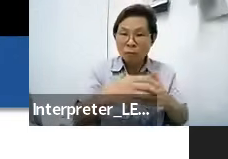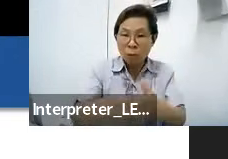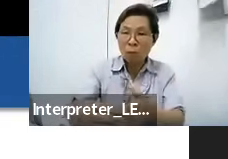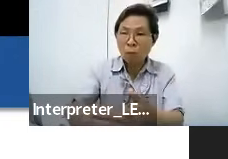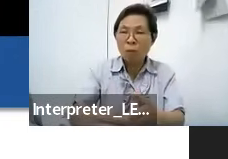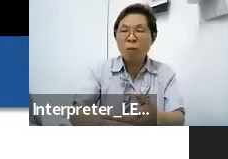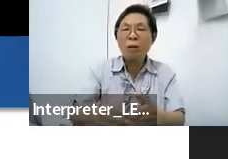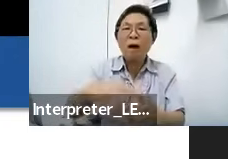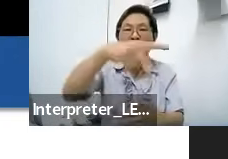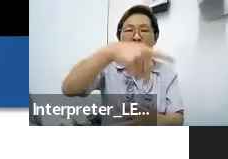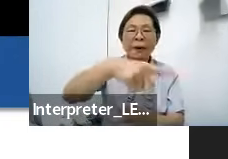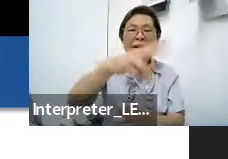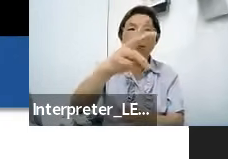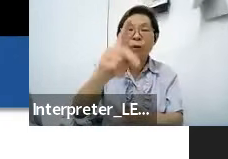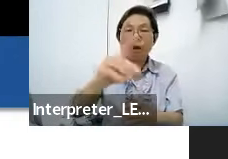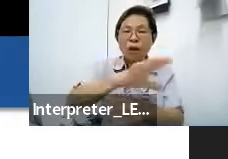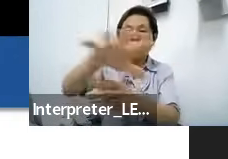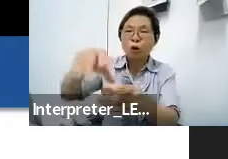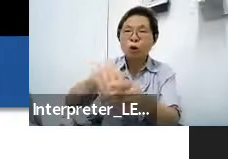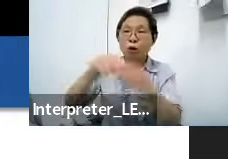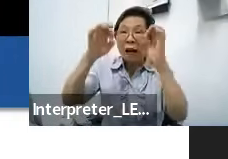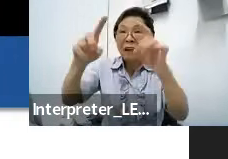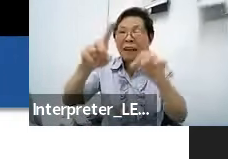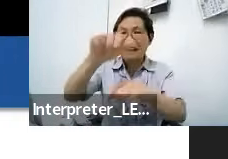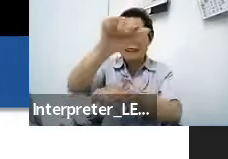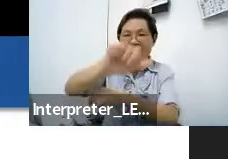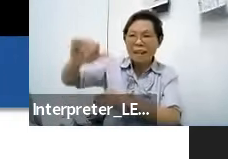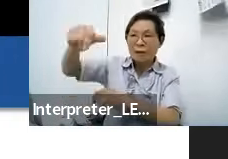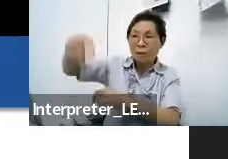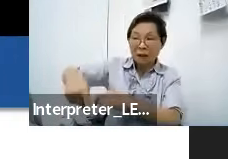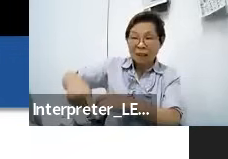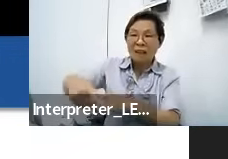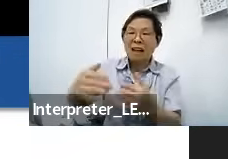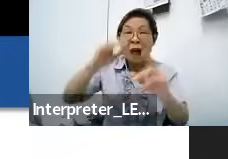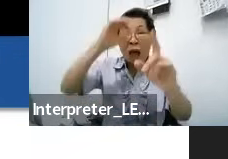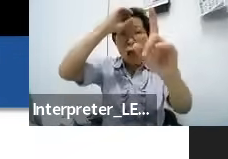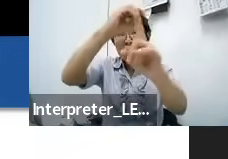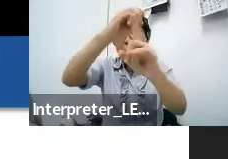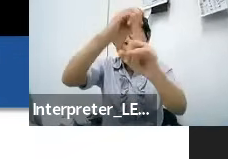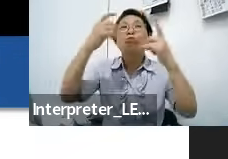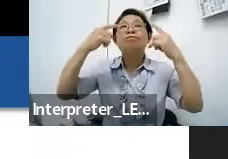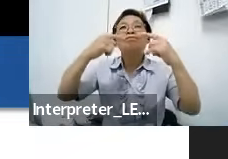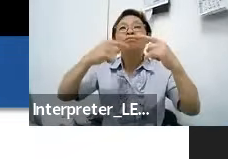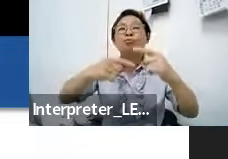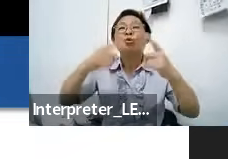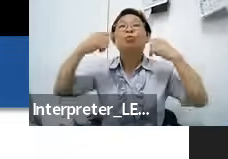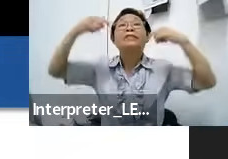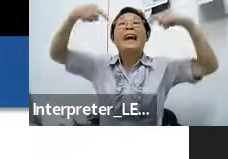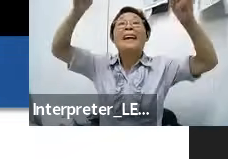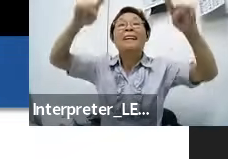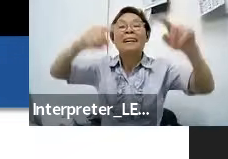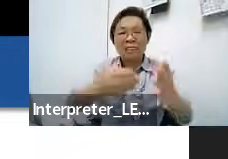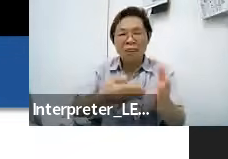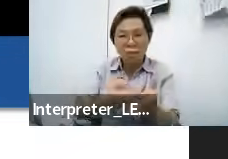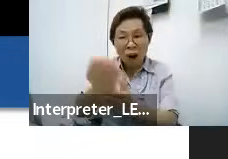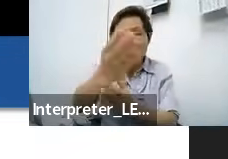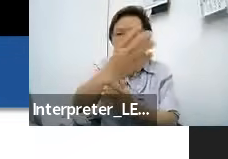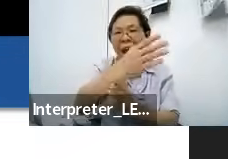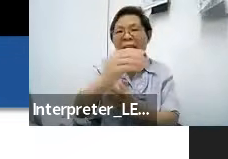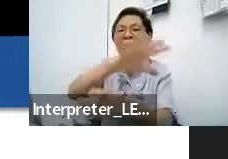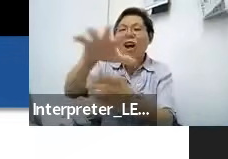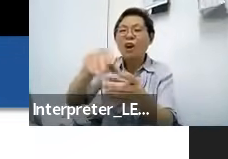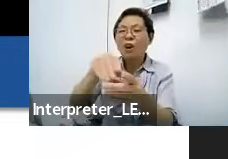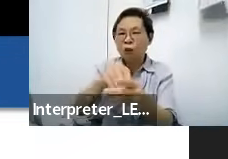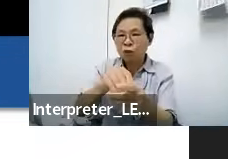Disability Inclusive Education in Asia Pacific Working Group, which aims to realize the rights to equitable and inclusive